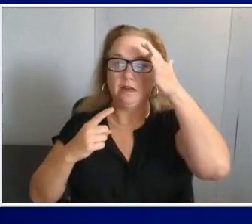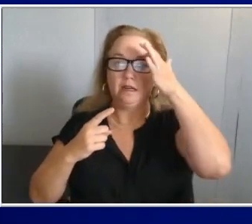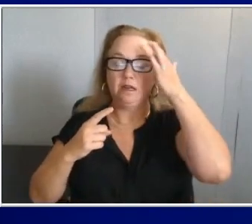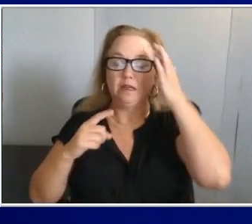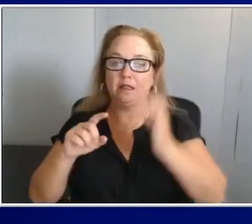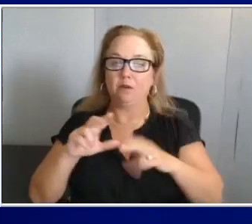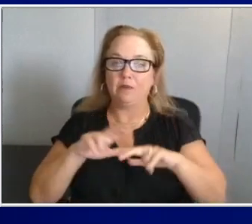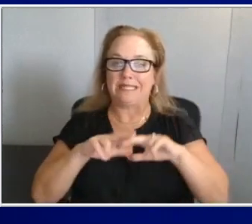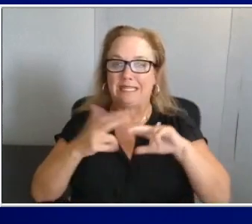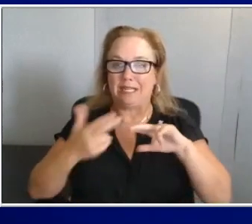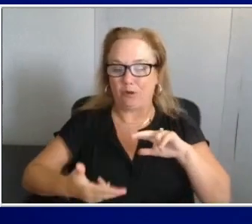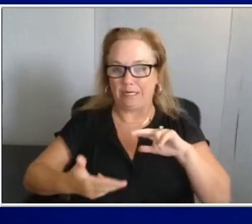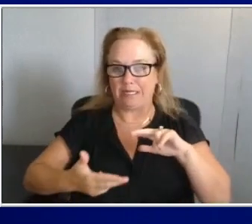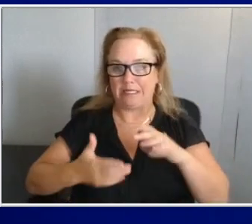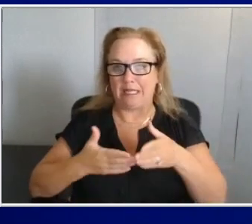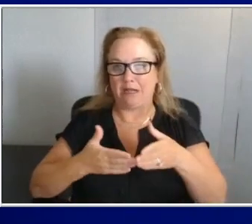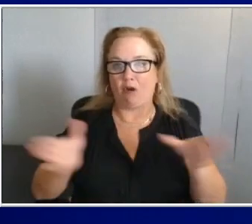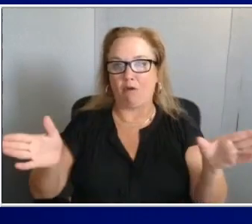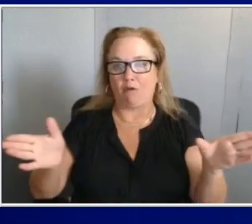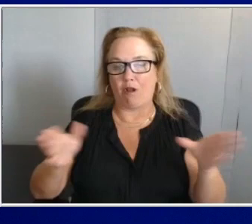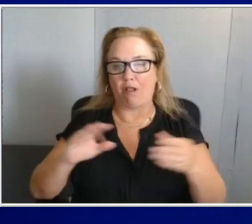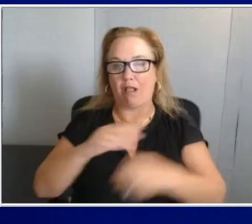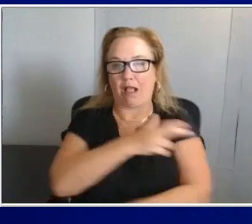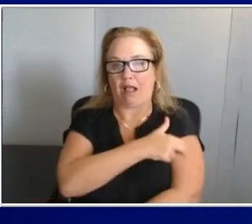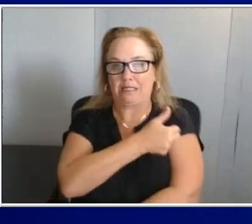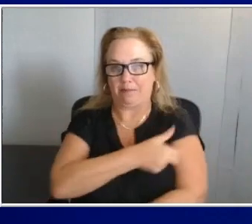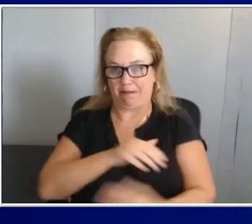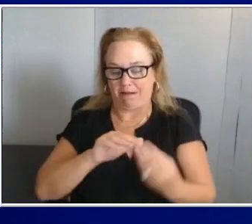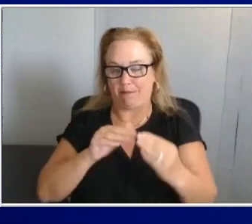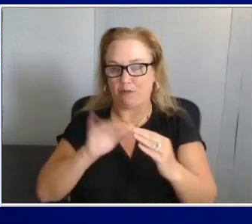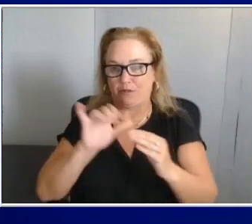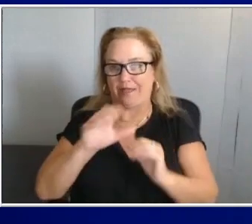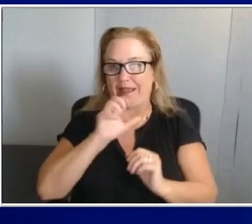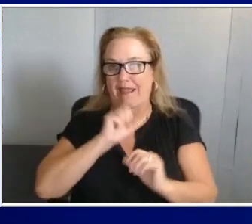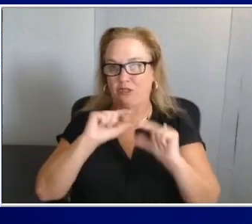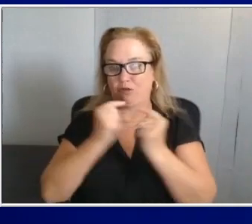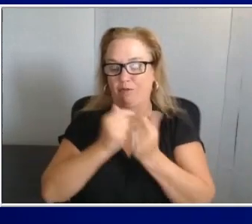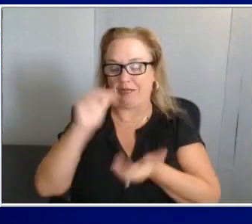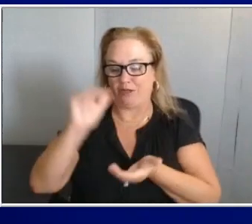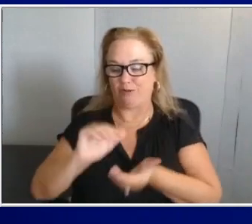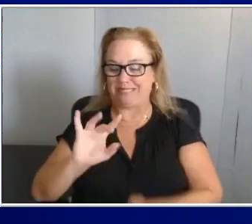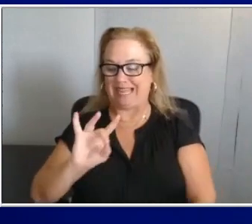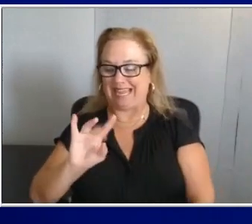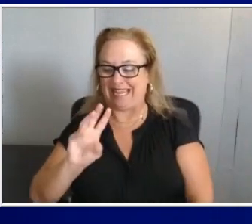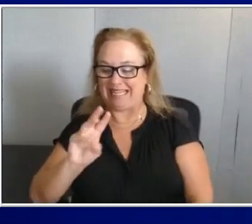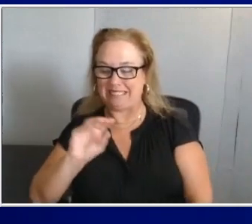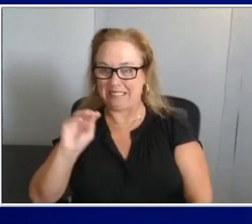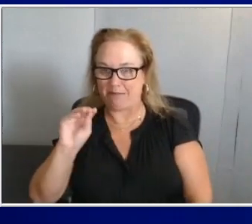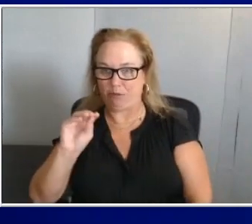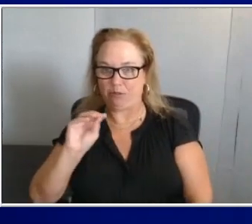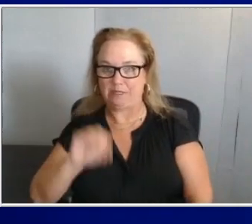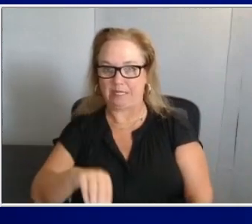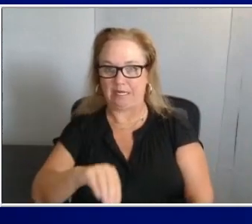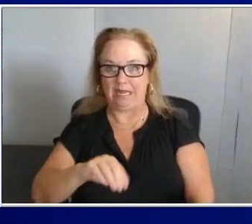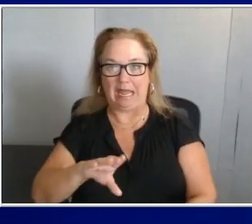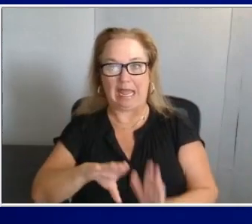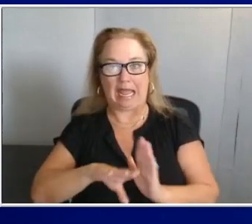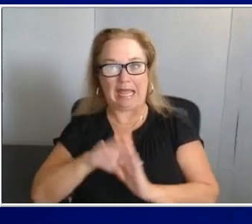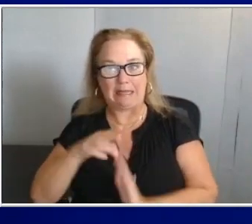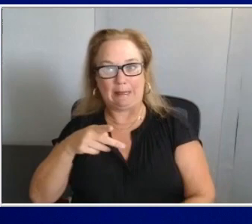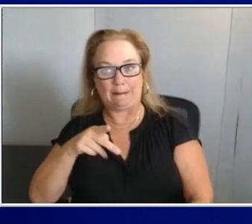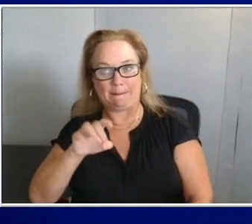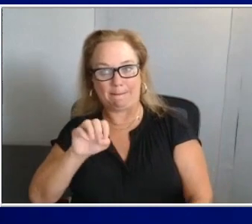decrease in the overall hospitalizations for that age group. So it decreased by 86% from when there was the peak in July